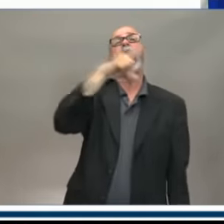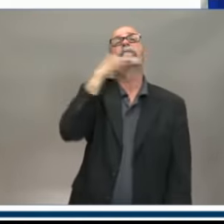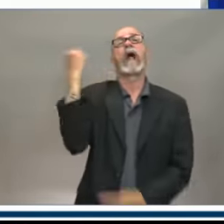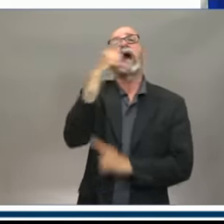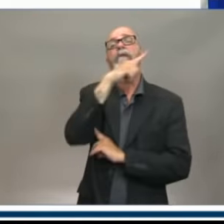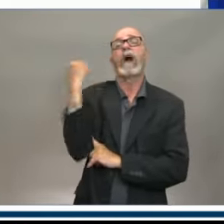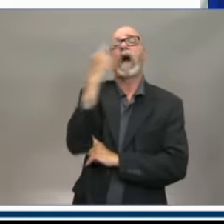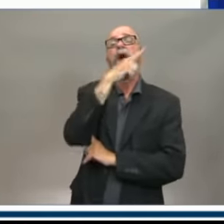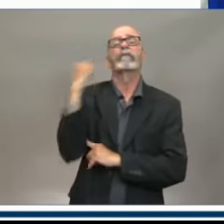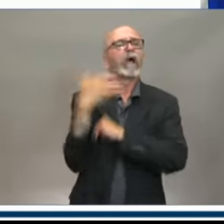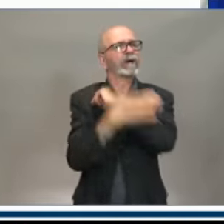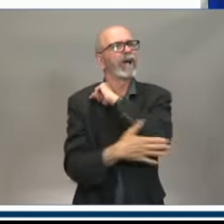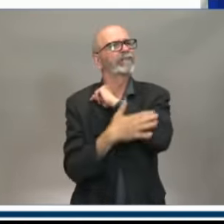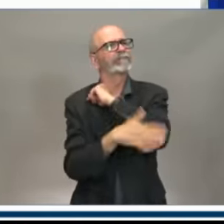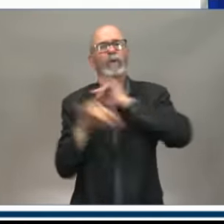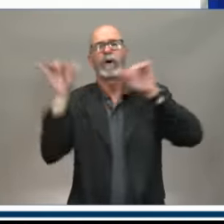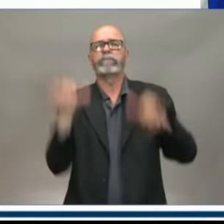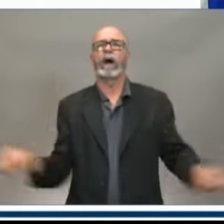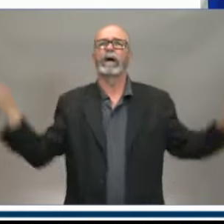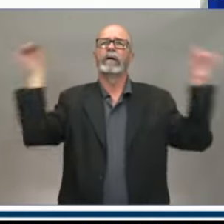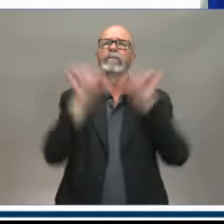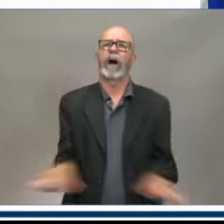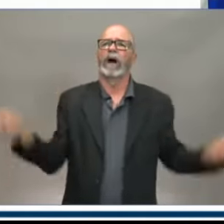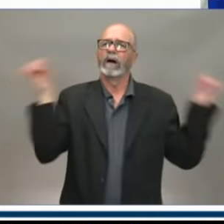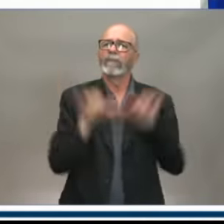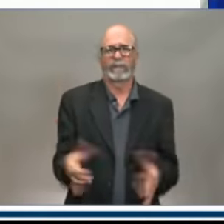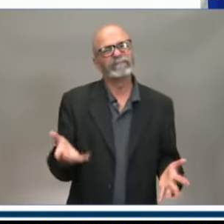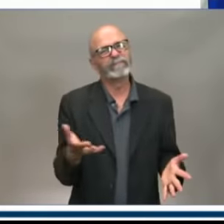Scotia. Would you consider some fashion